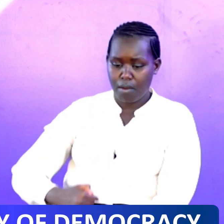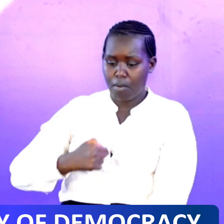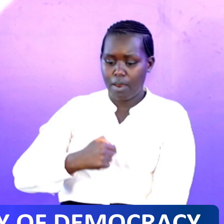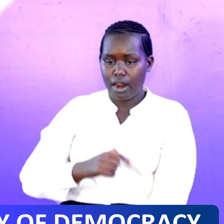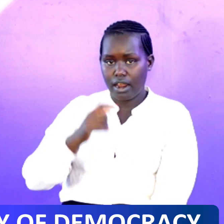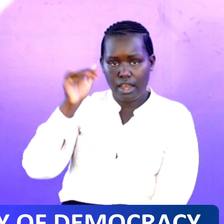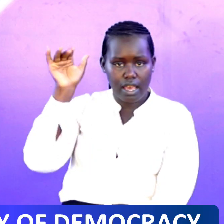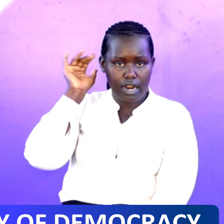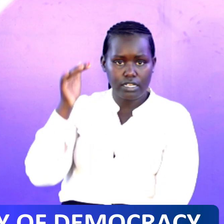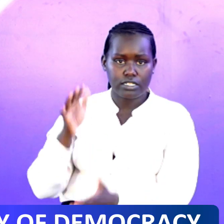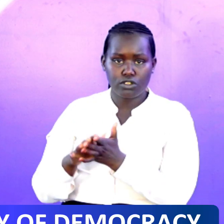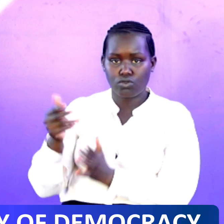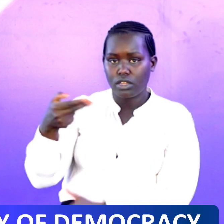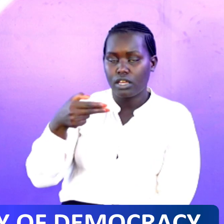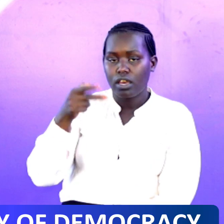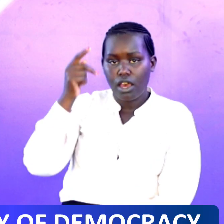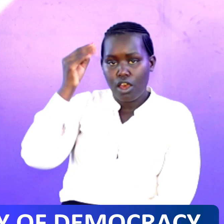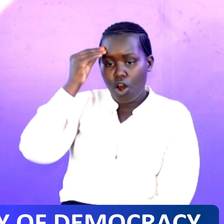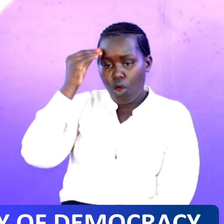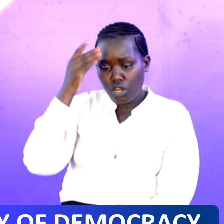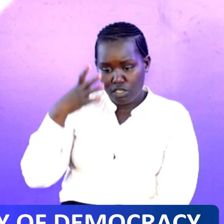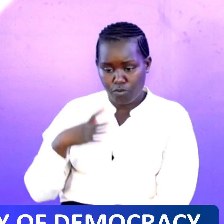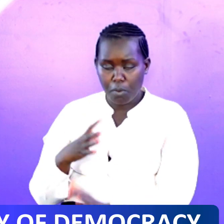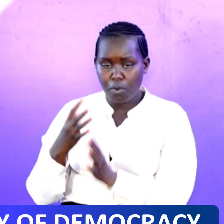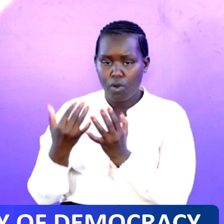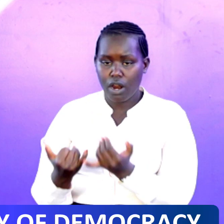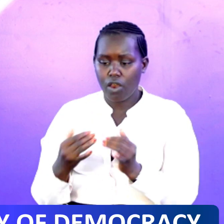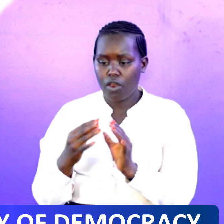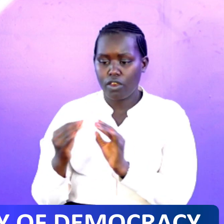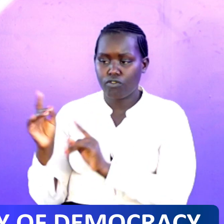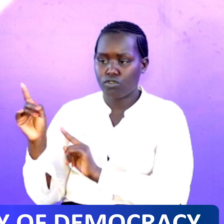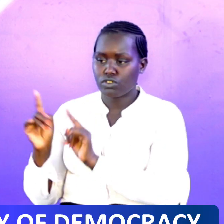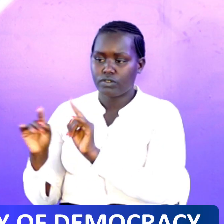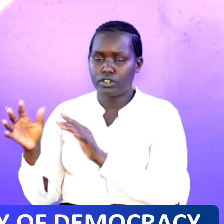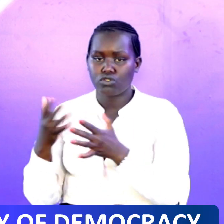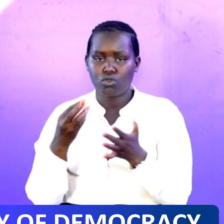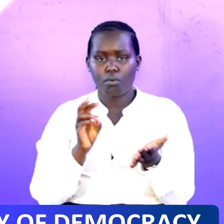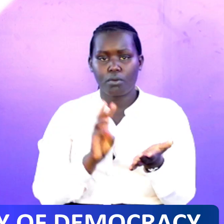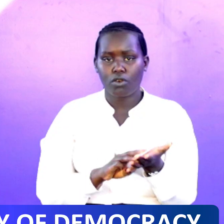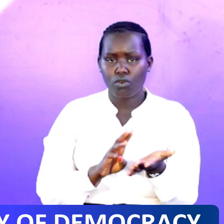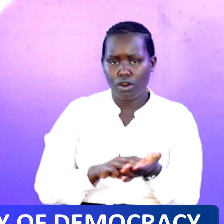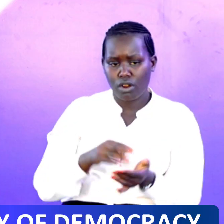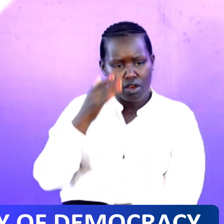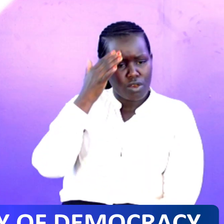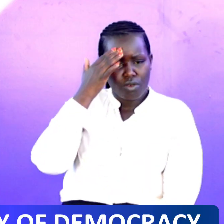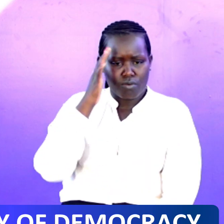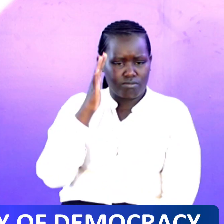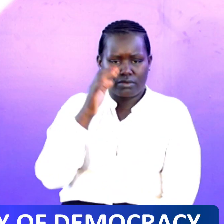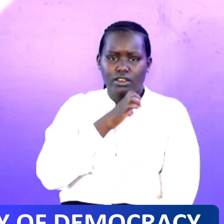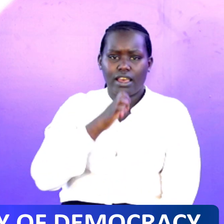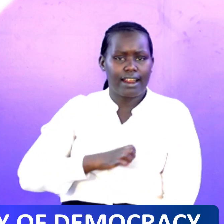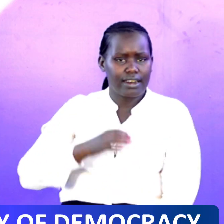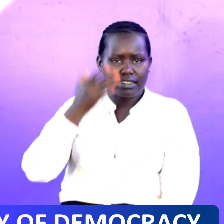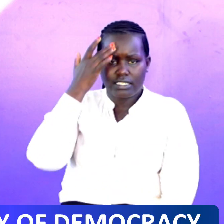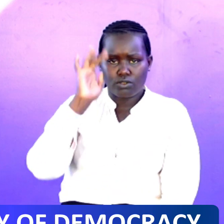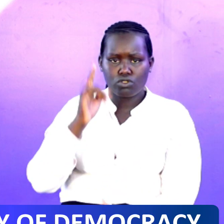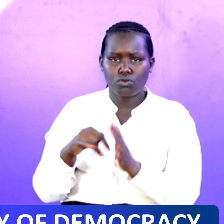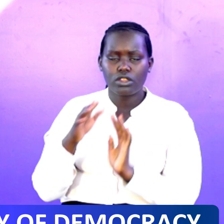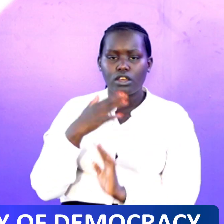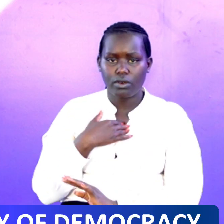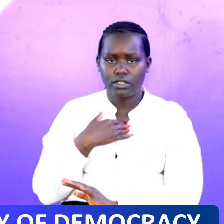watu mashinani. Sahi ukienda Migori, do you think the elders don't know what they want for Migori County? They do. So why should someone